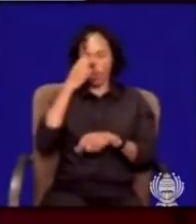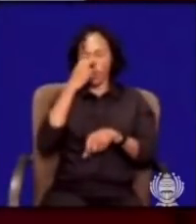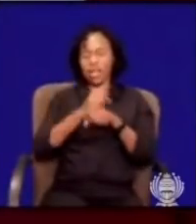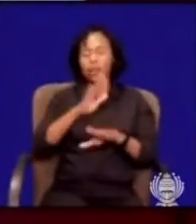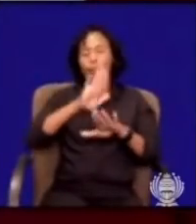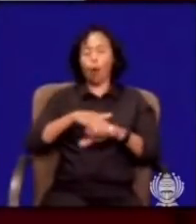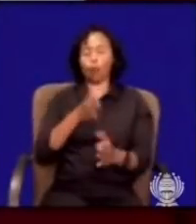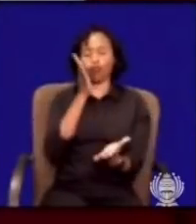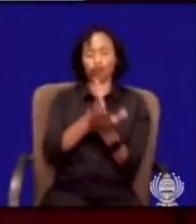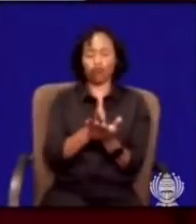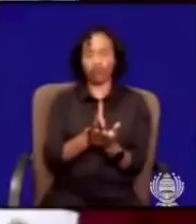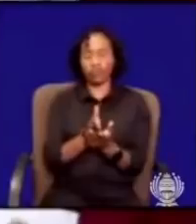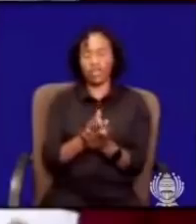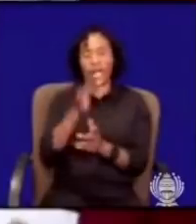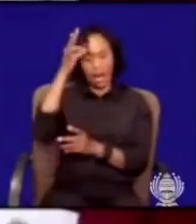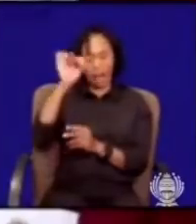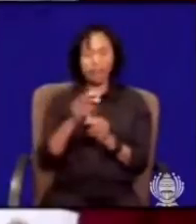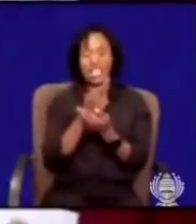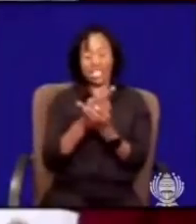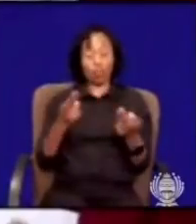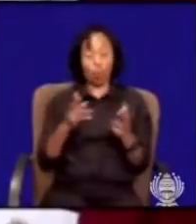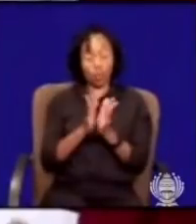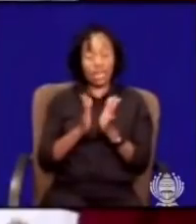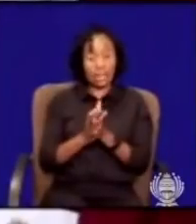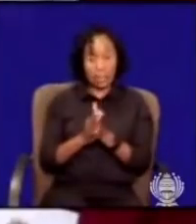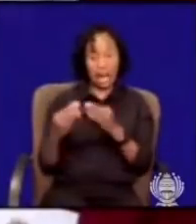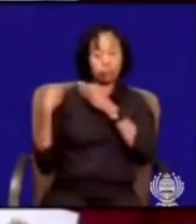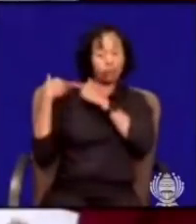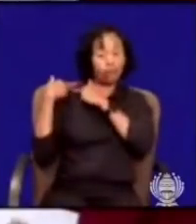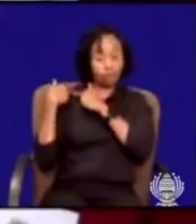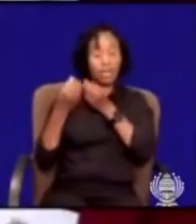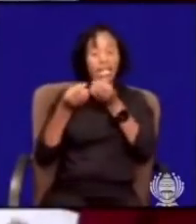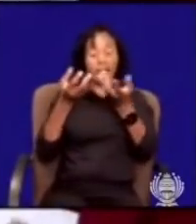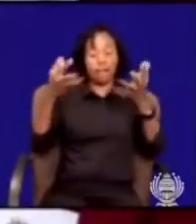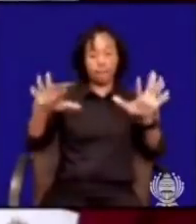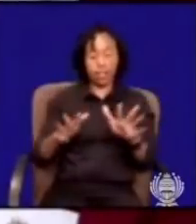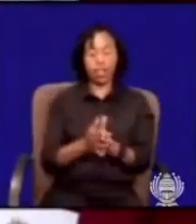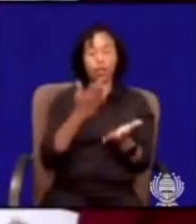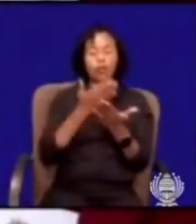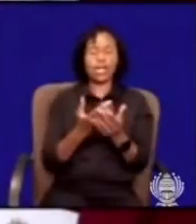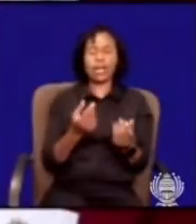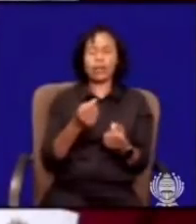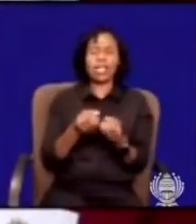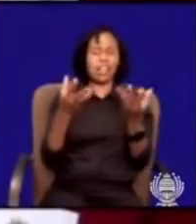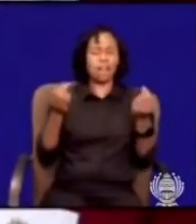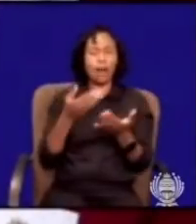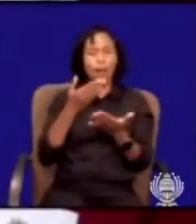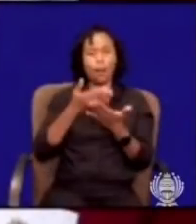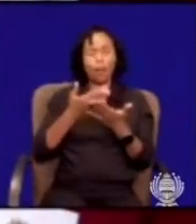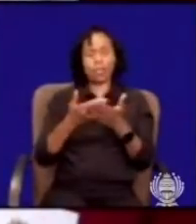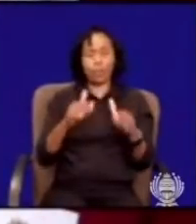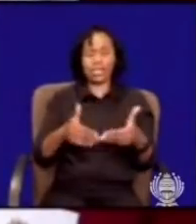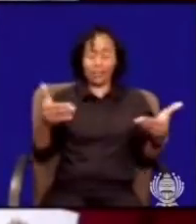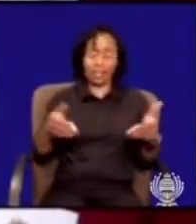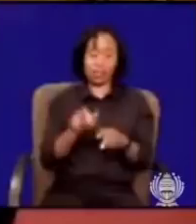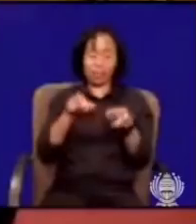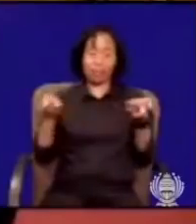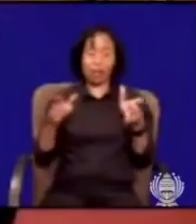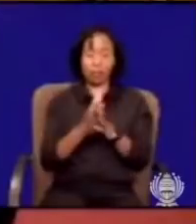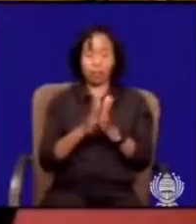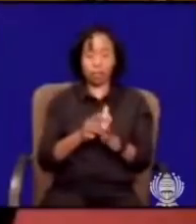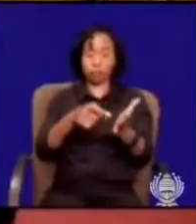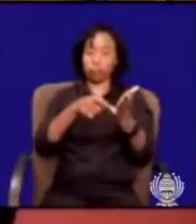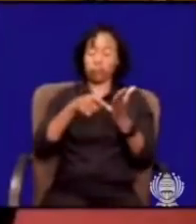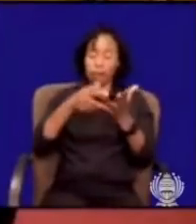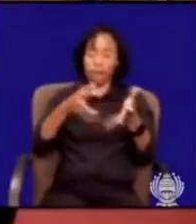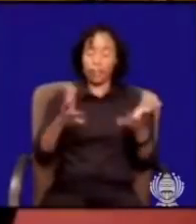Government should use the resources entrusted to it to provide the best possible service to the people it serves. The citizens of the